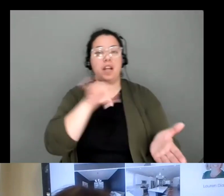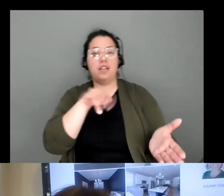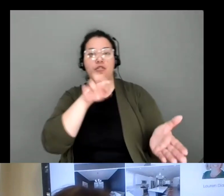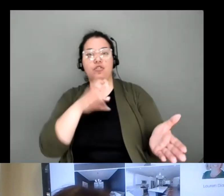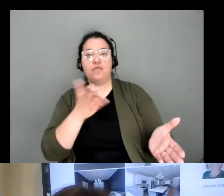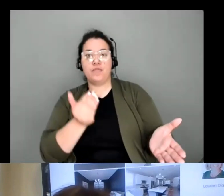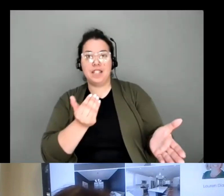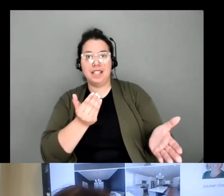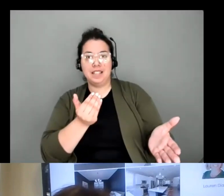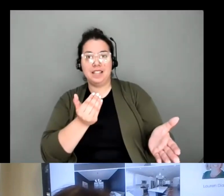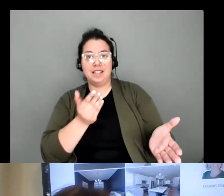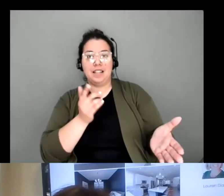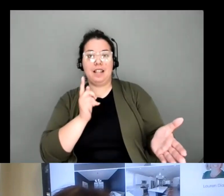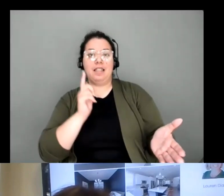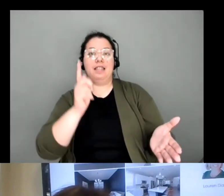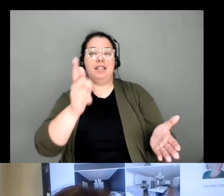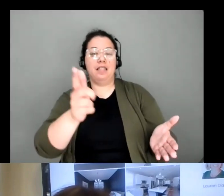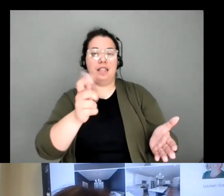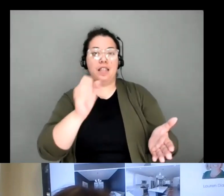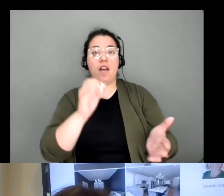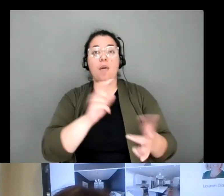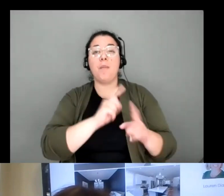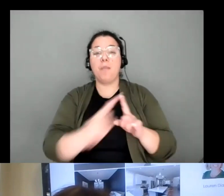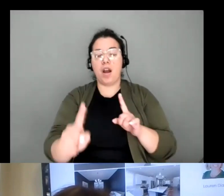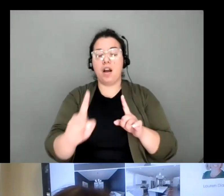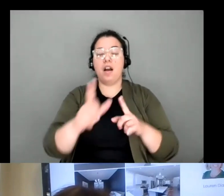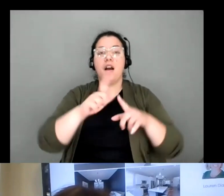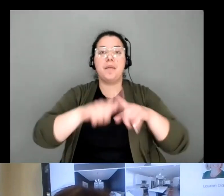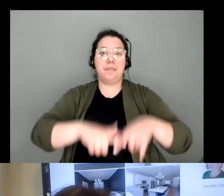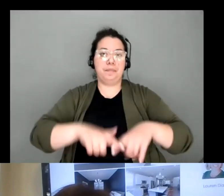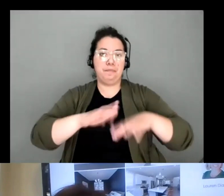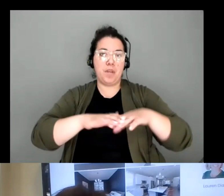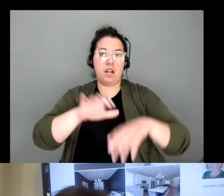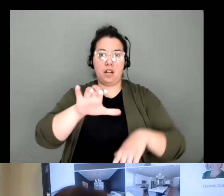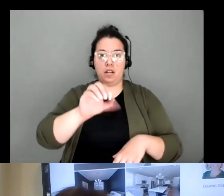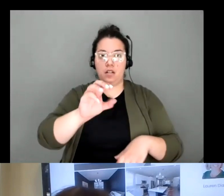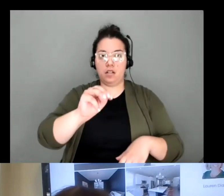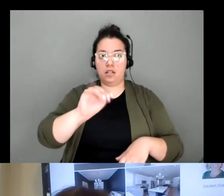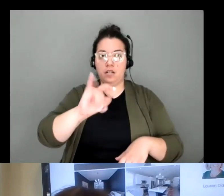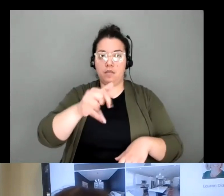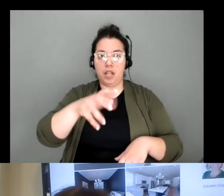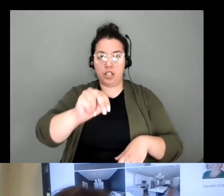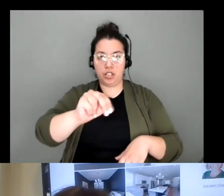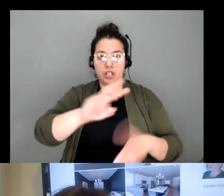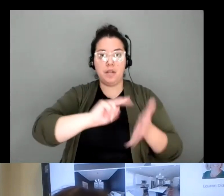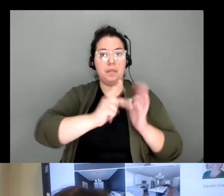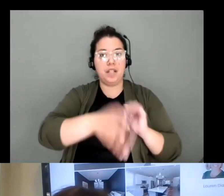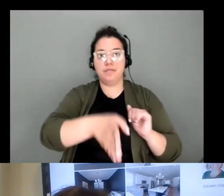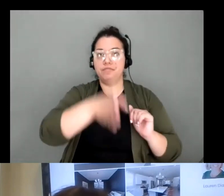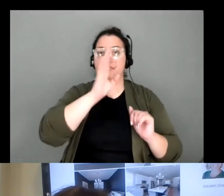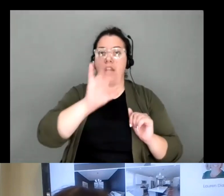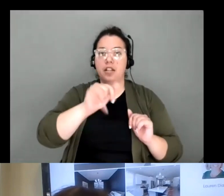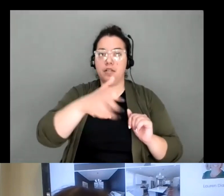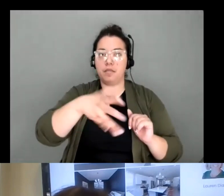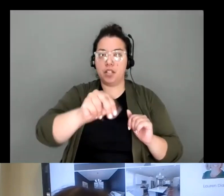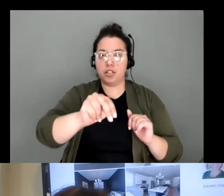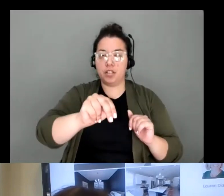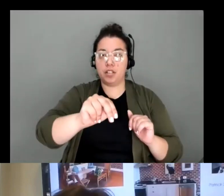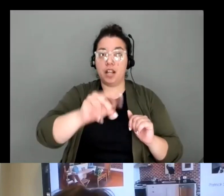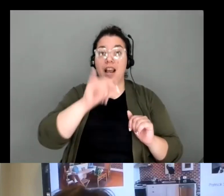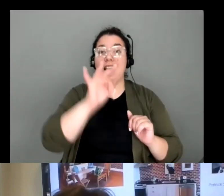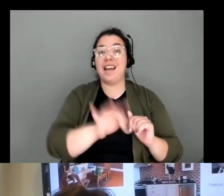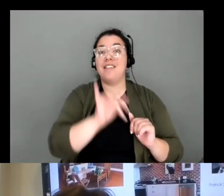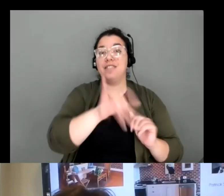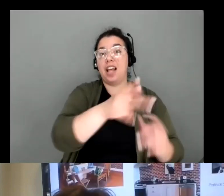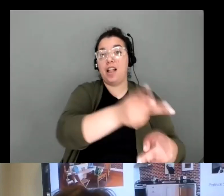for me, it's based on a commission scale. So it is straight commission. And the more we close at my particular company, the